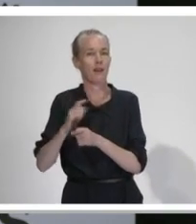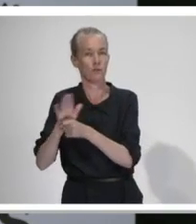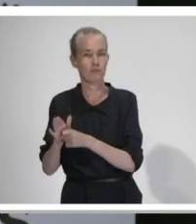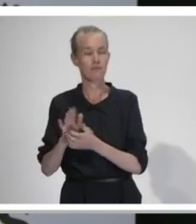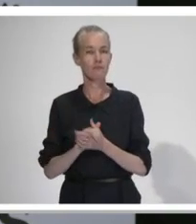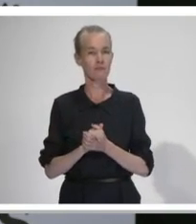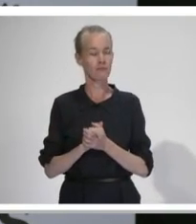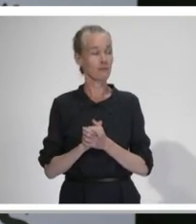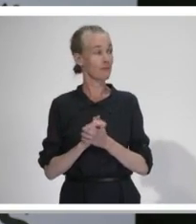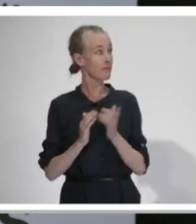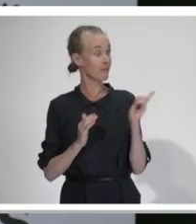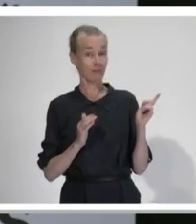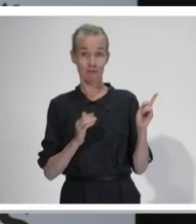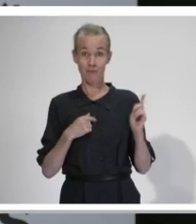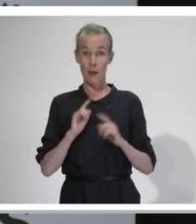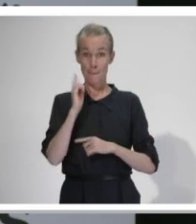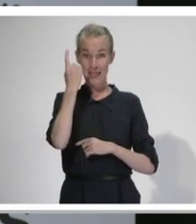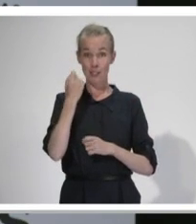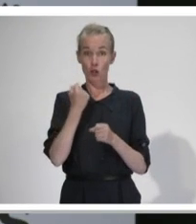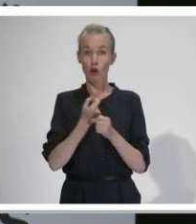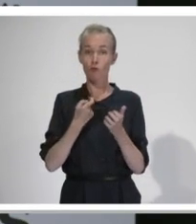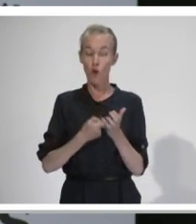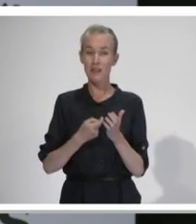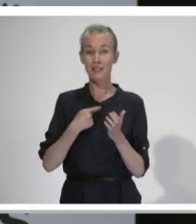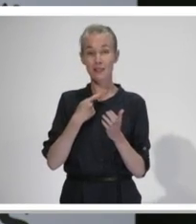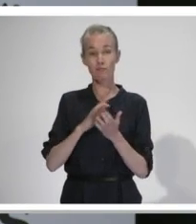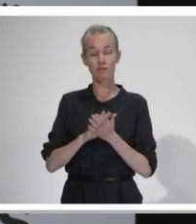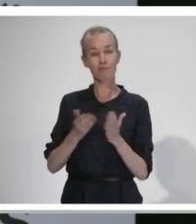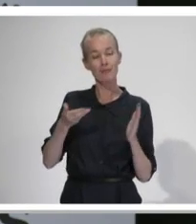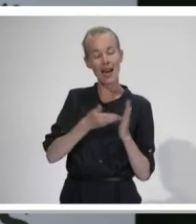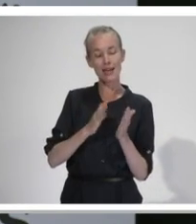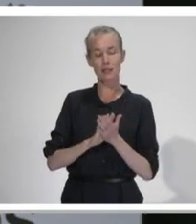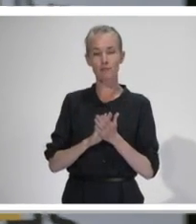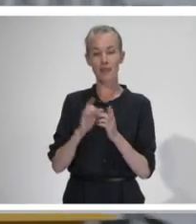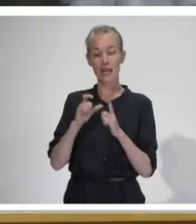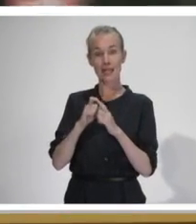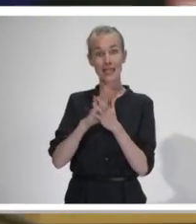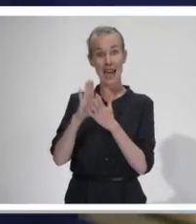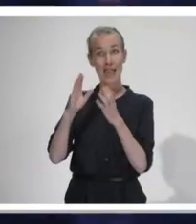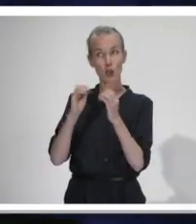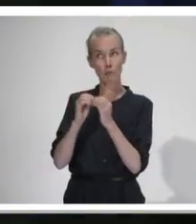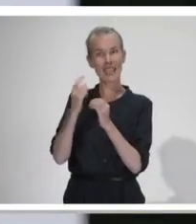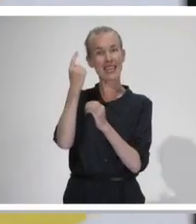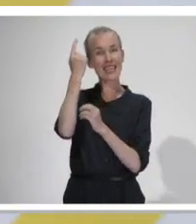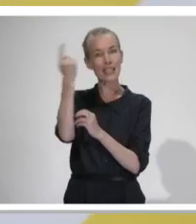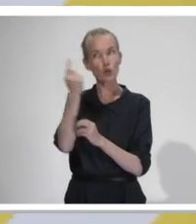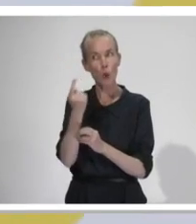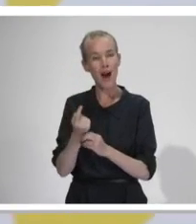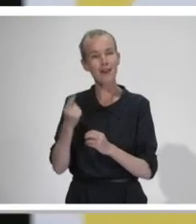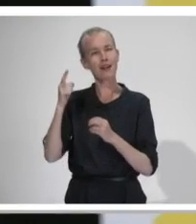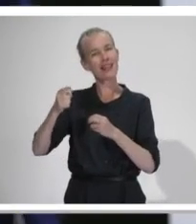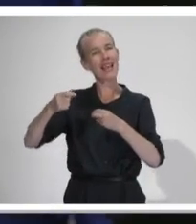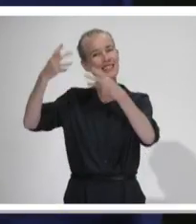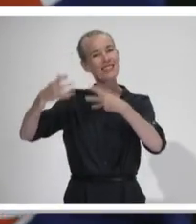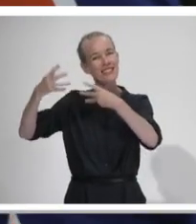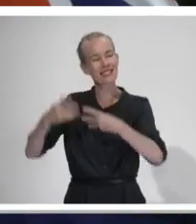by DHB that it doesn't necessarily pick up the point that Dr. McElnay is making, that, for example, the Hereford Bull Conference